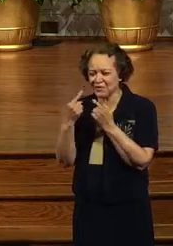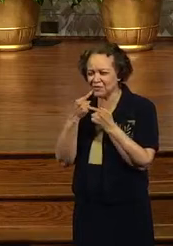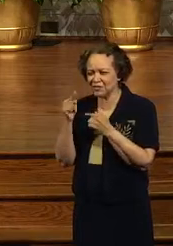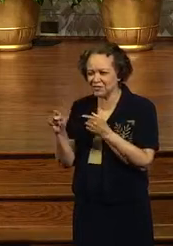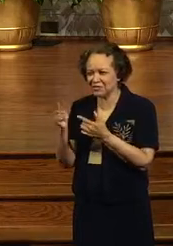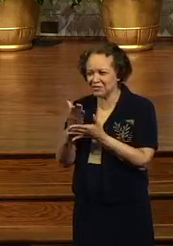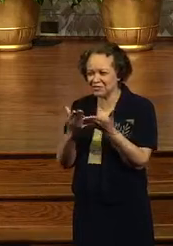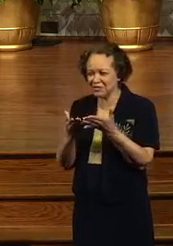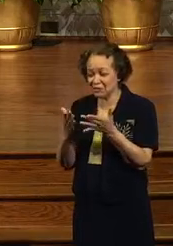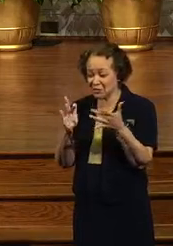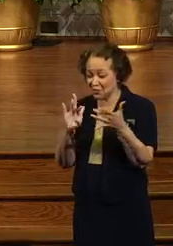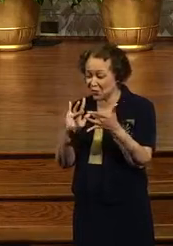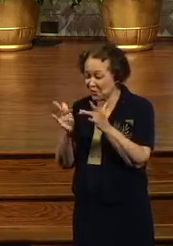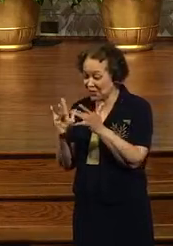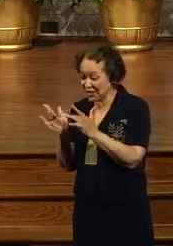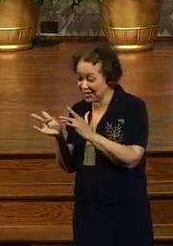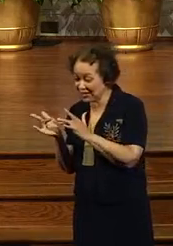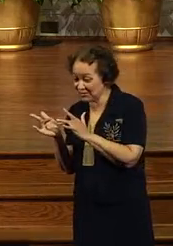shipped to you?